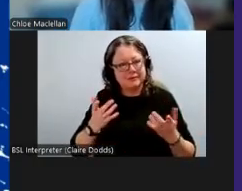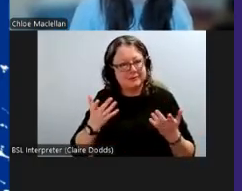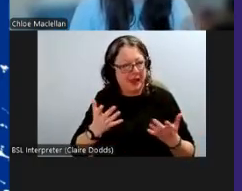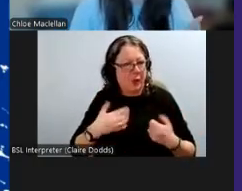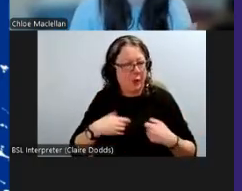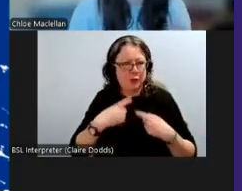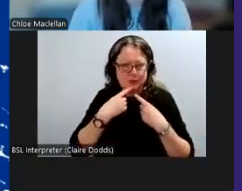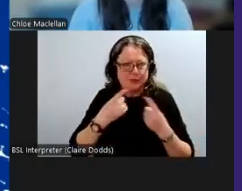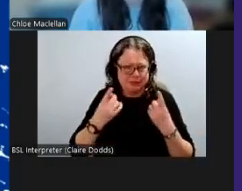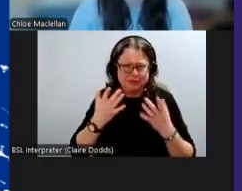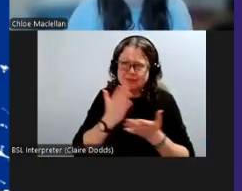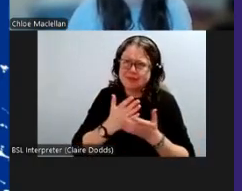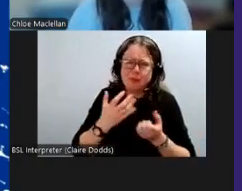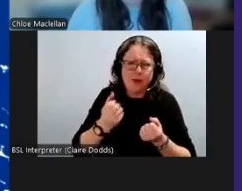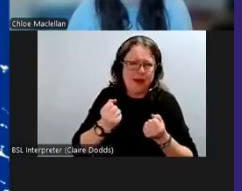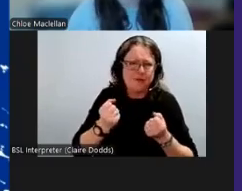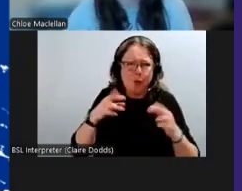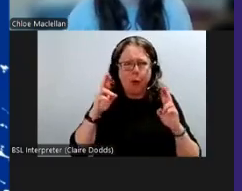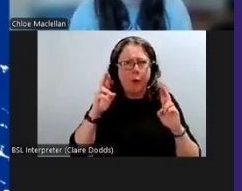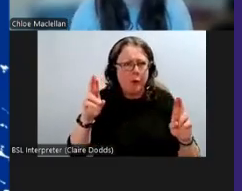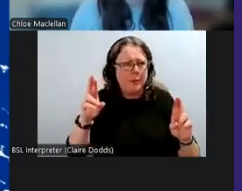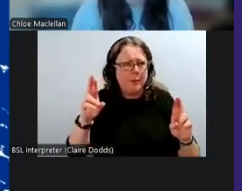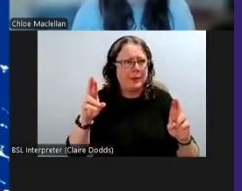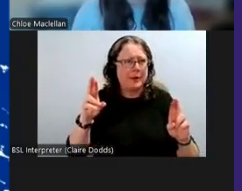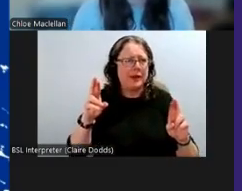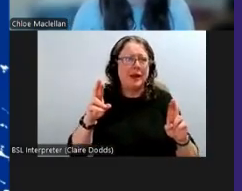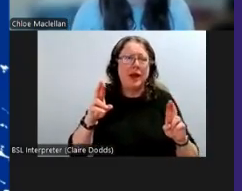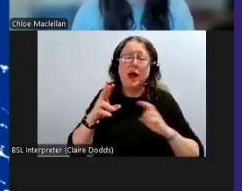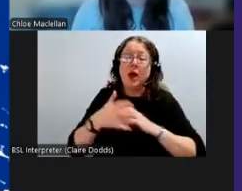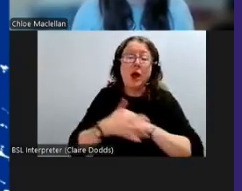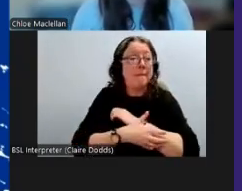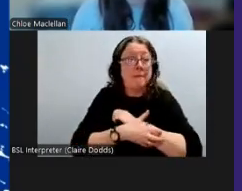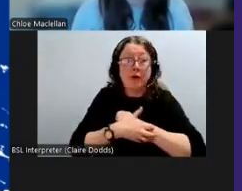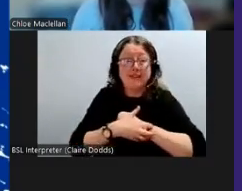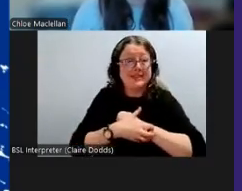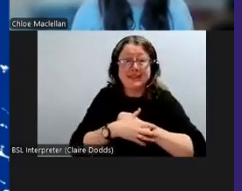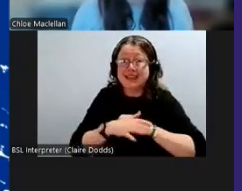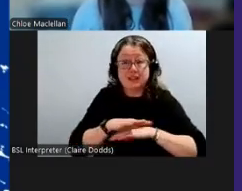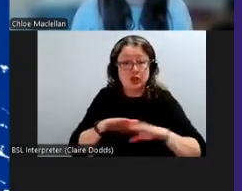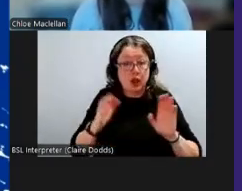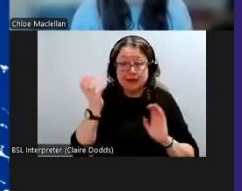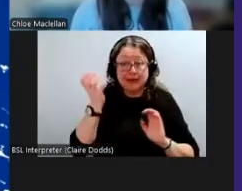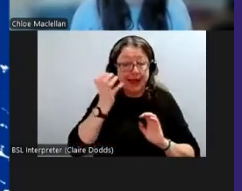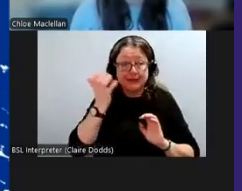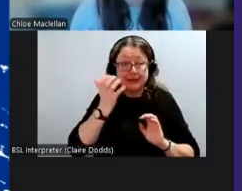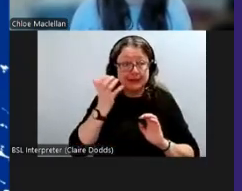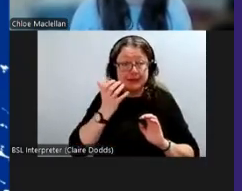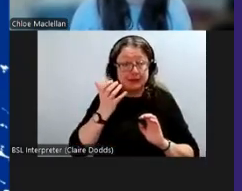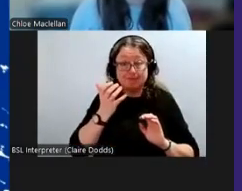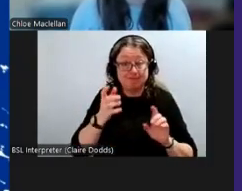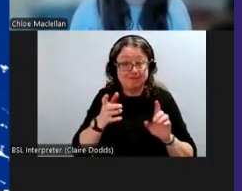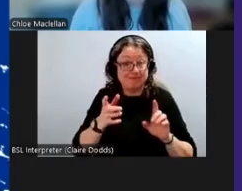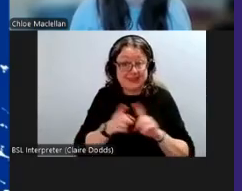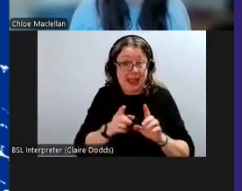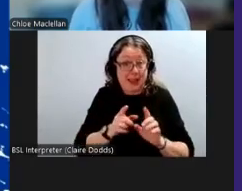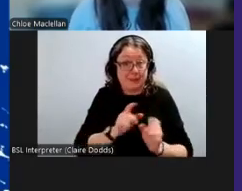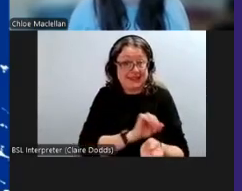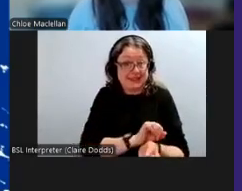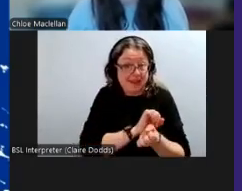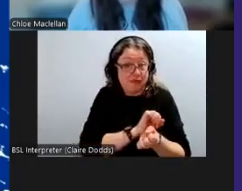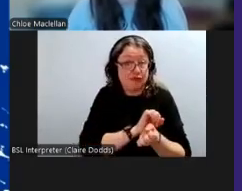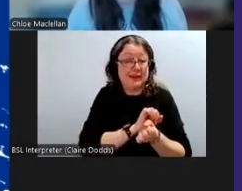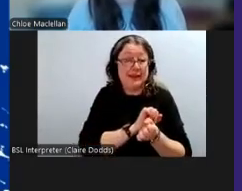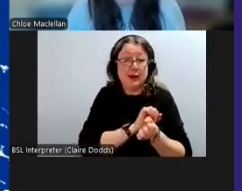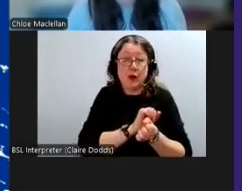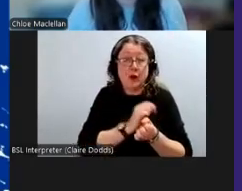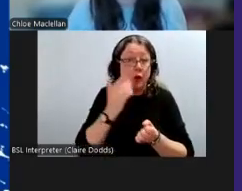and this is a Nelson Mandela quote, but poverty is not an accident like slavery and apartheid. It's man-made and can be removed by the actions of human beings.